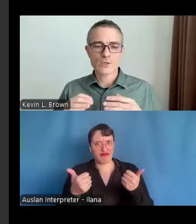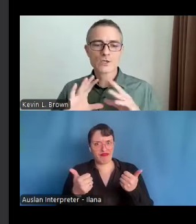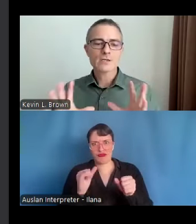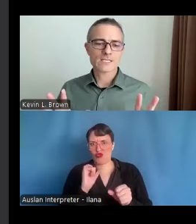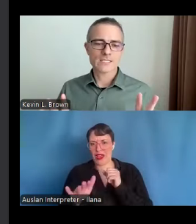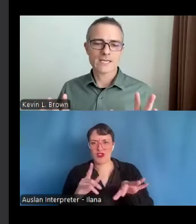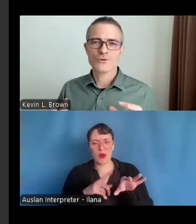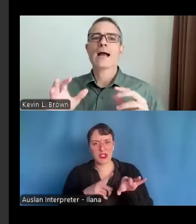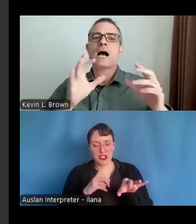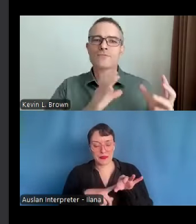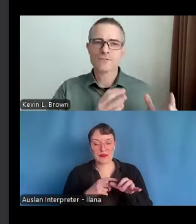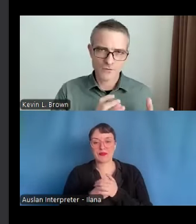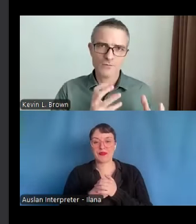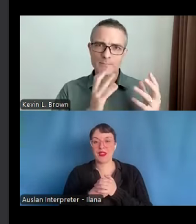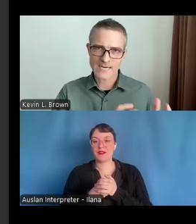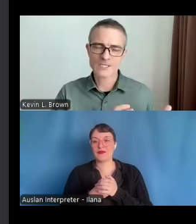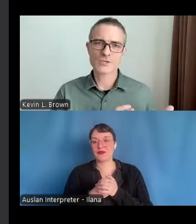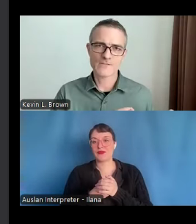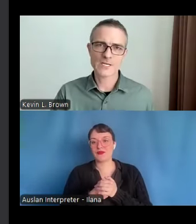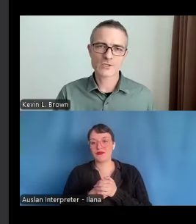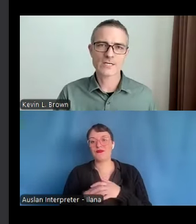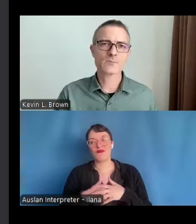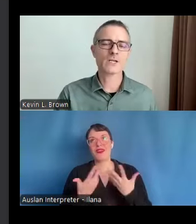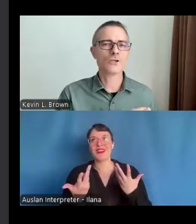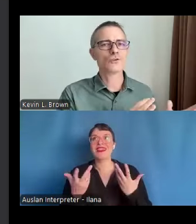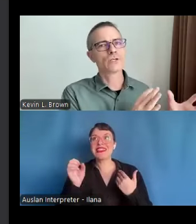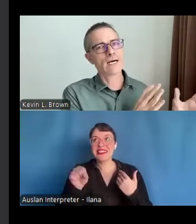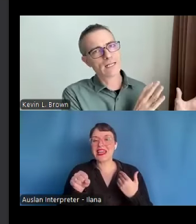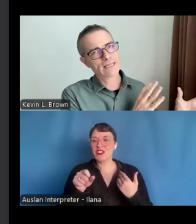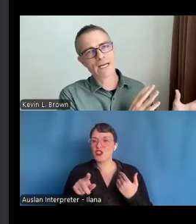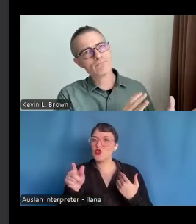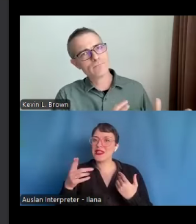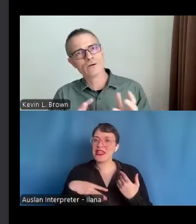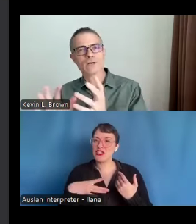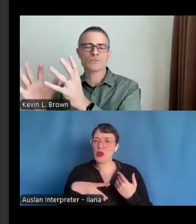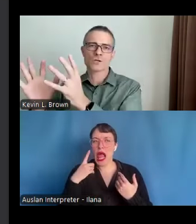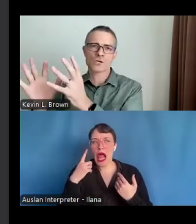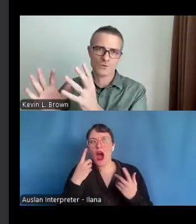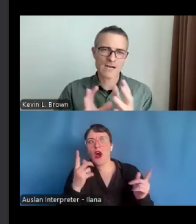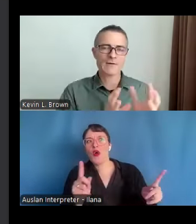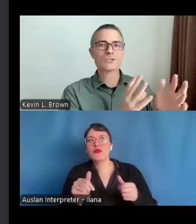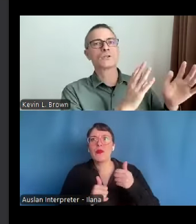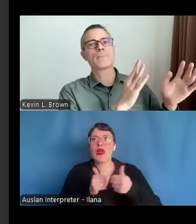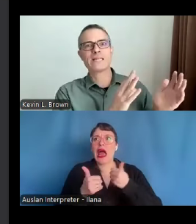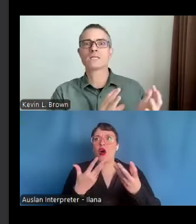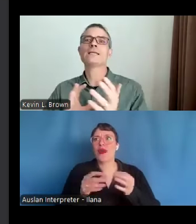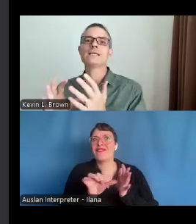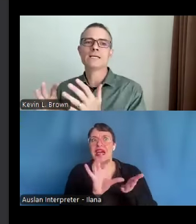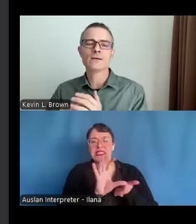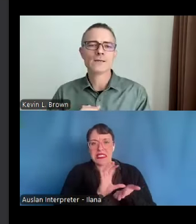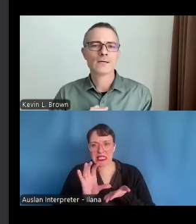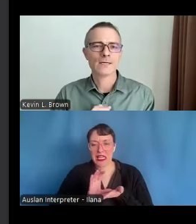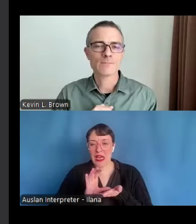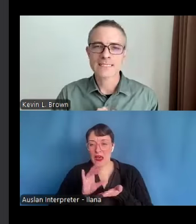to a certain extent, you have to pay attention to funding trends, but you should not let that kind of jerk you around. It should not be the